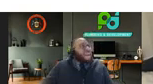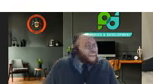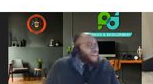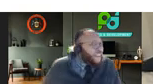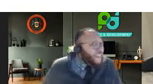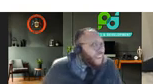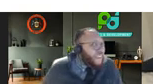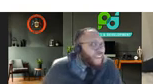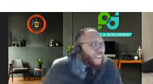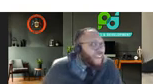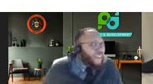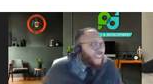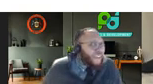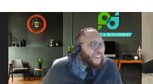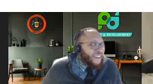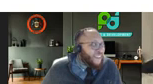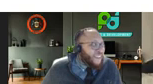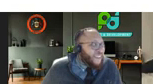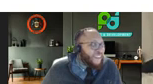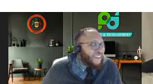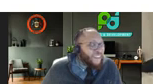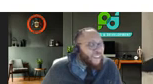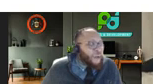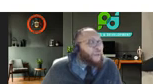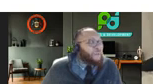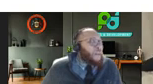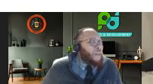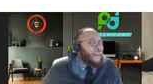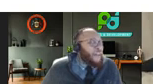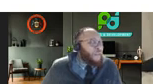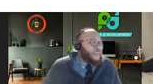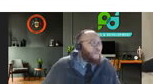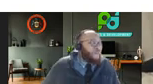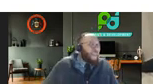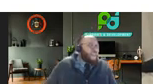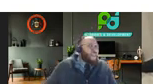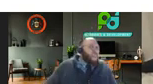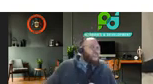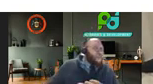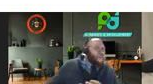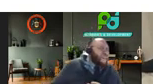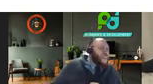I was trying to do the mute, but technically I pressed the wrong button. Sorry.